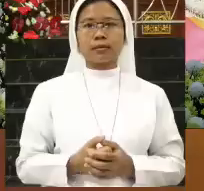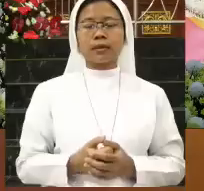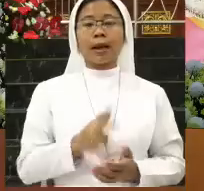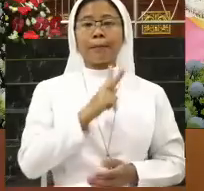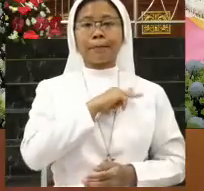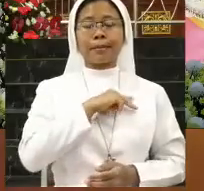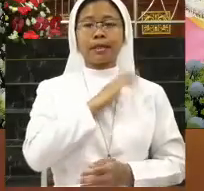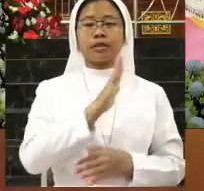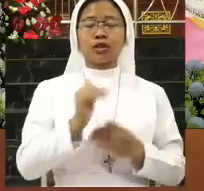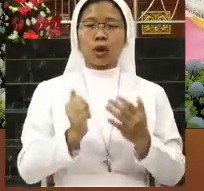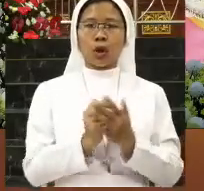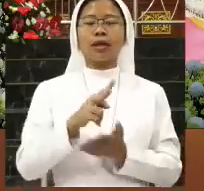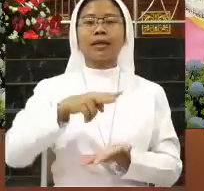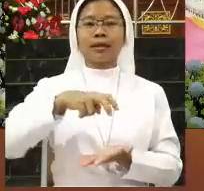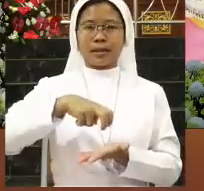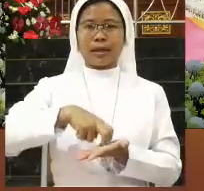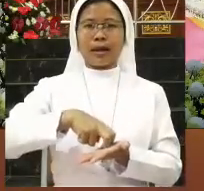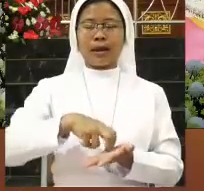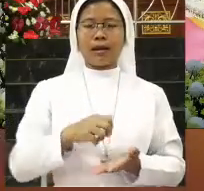Please all kneel.